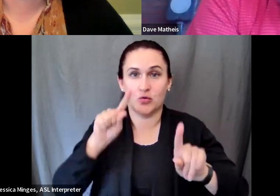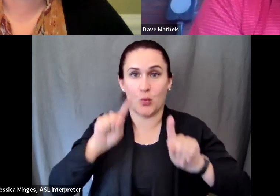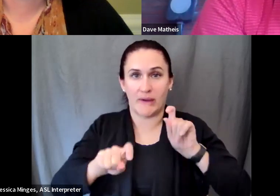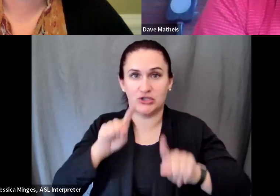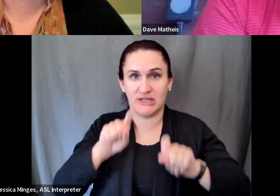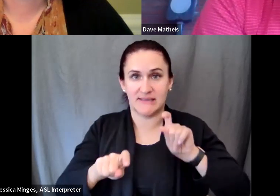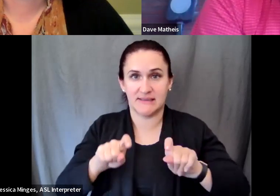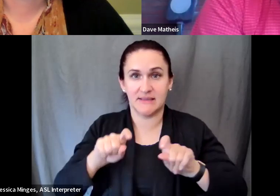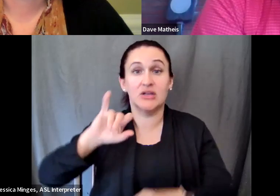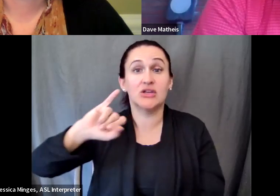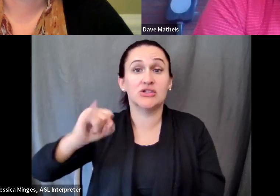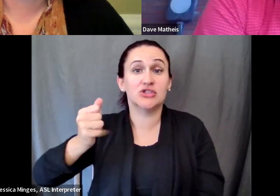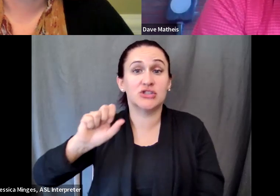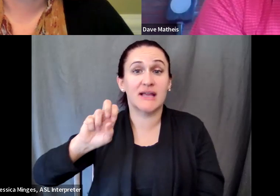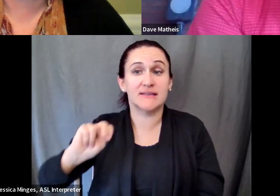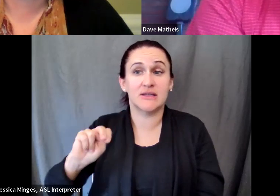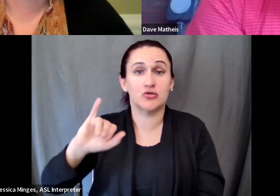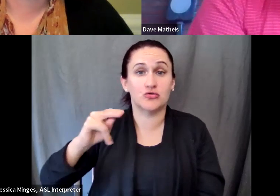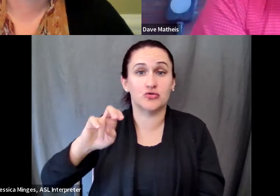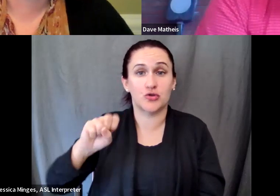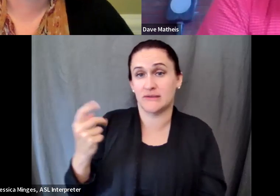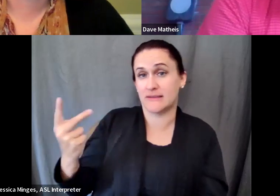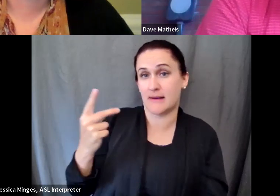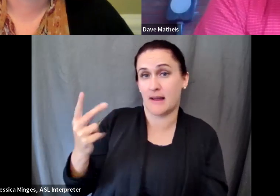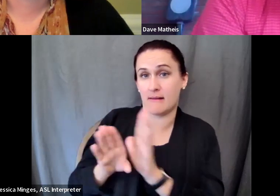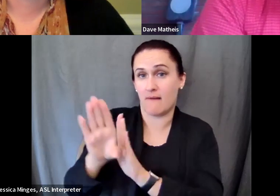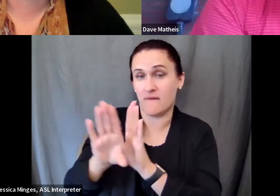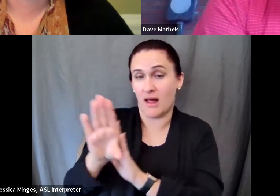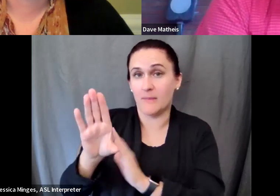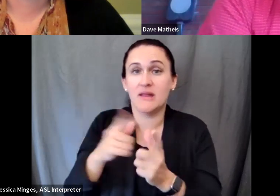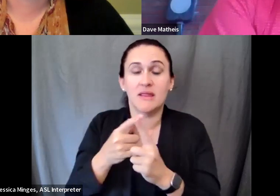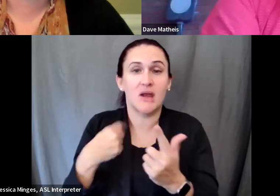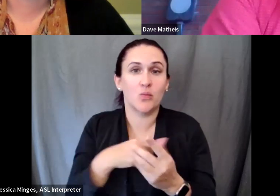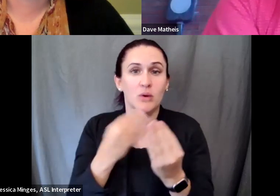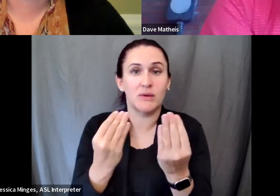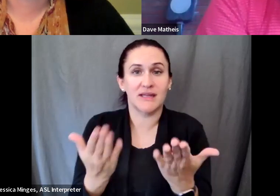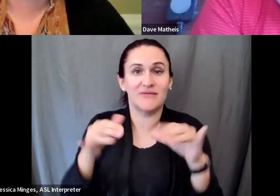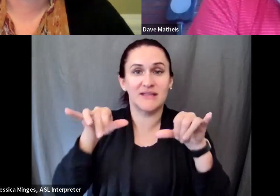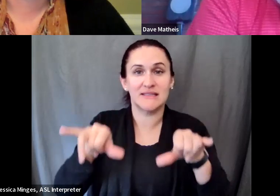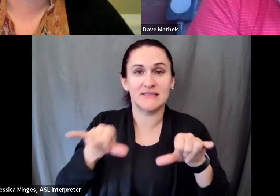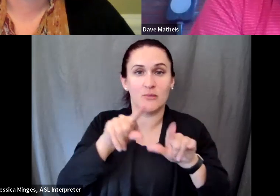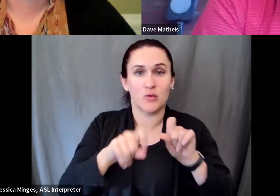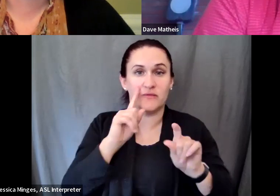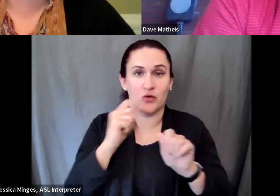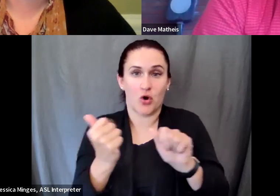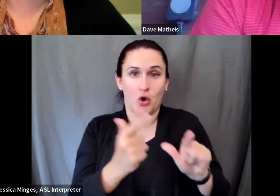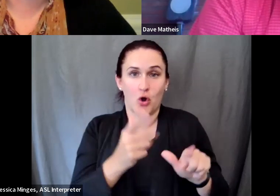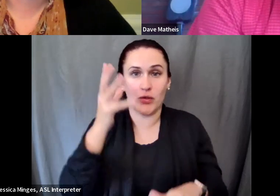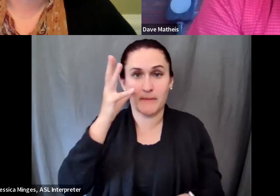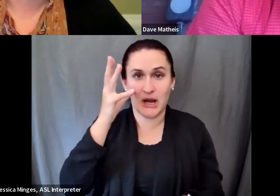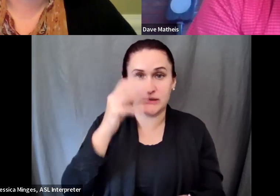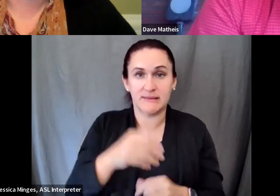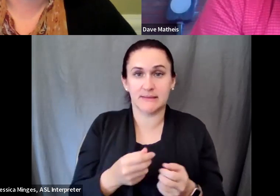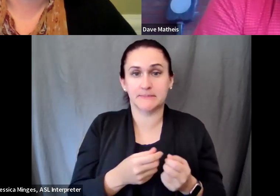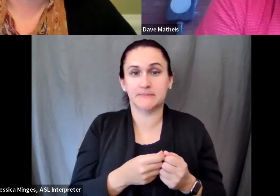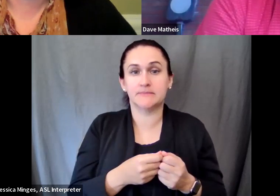that Jason Jones and I developed. We would give the same questions to all the parents.